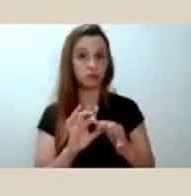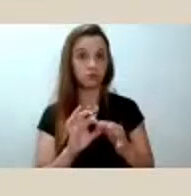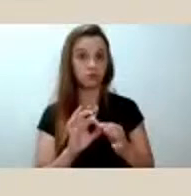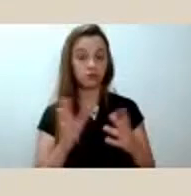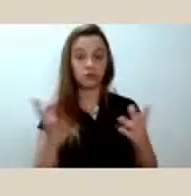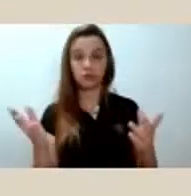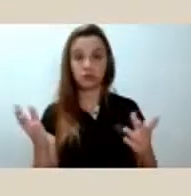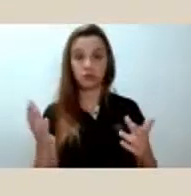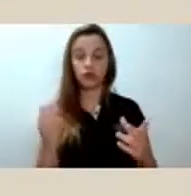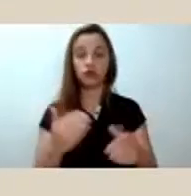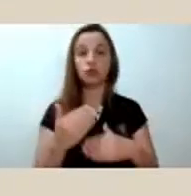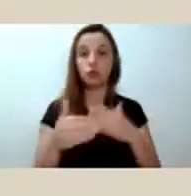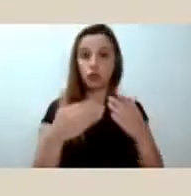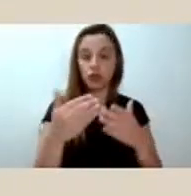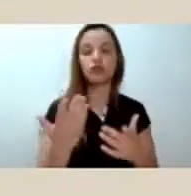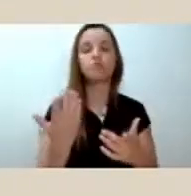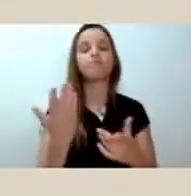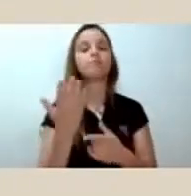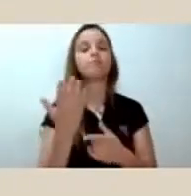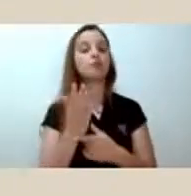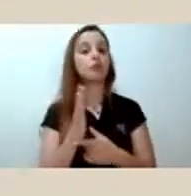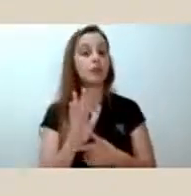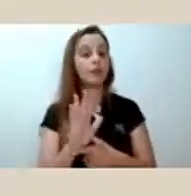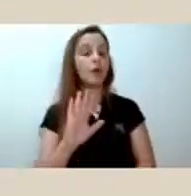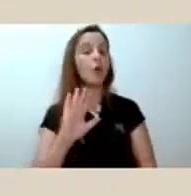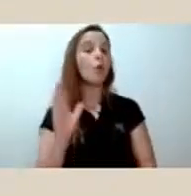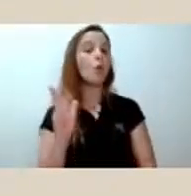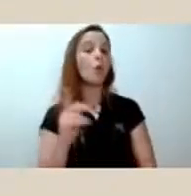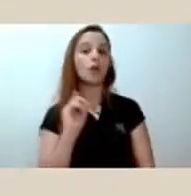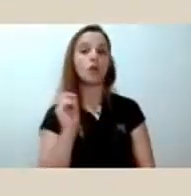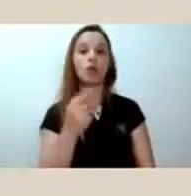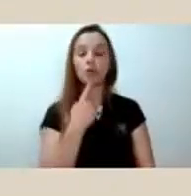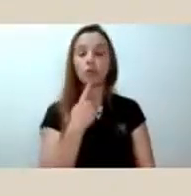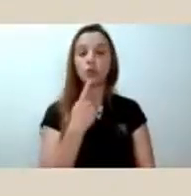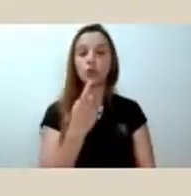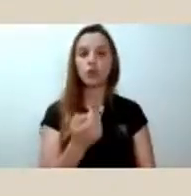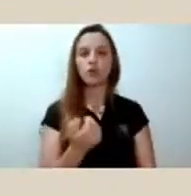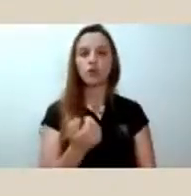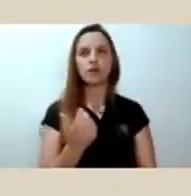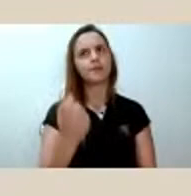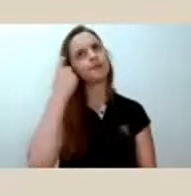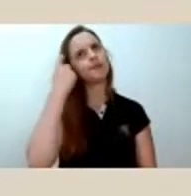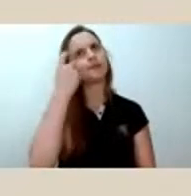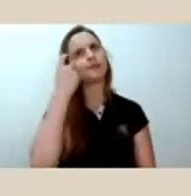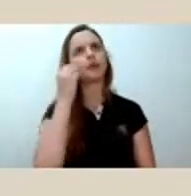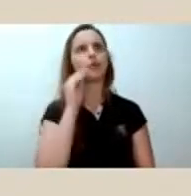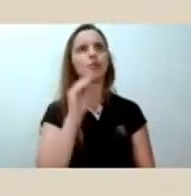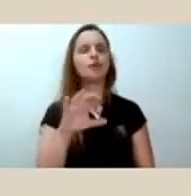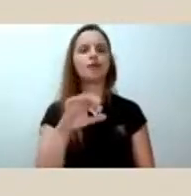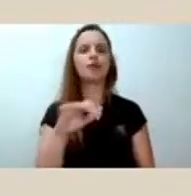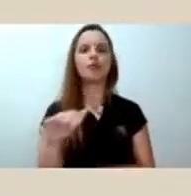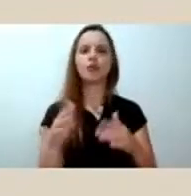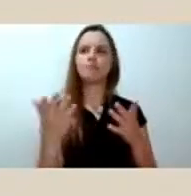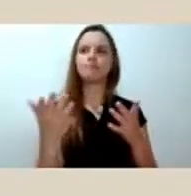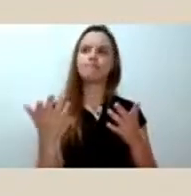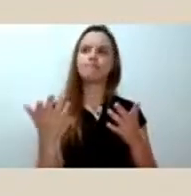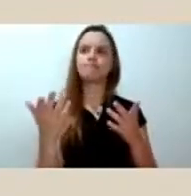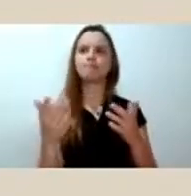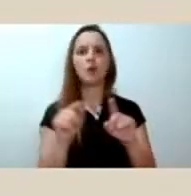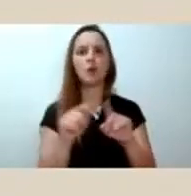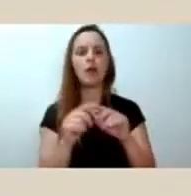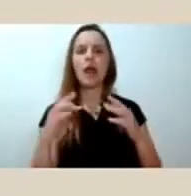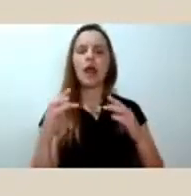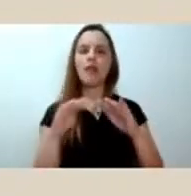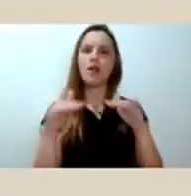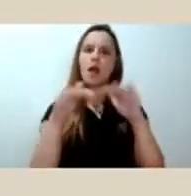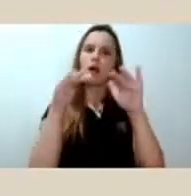processes. For example, when we ask kids, think about the status in society, and we have, those data. We see